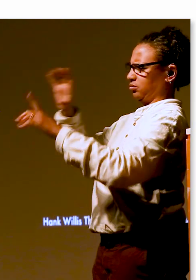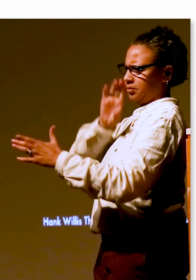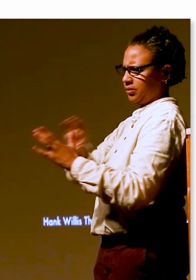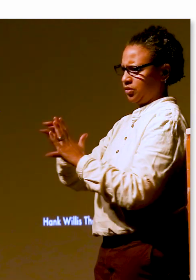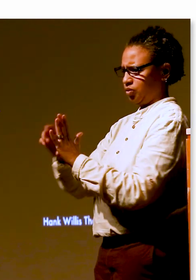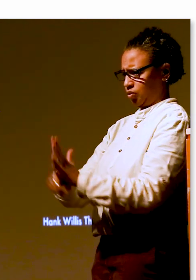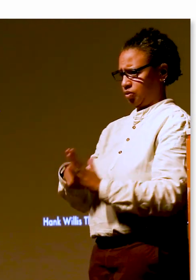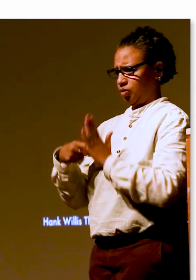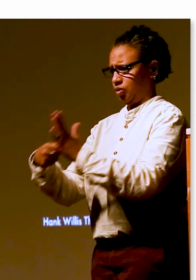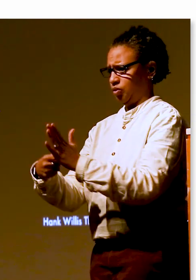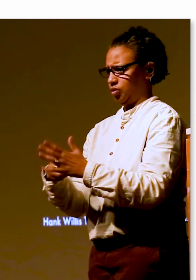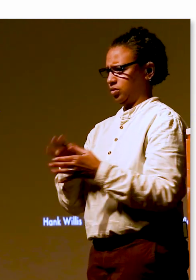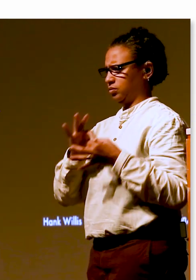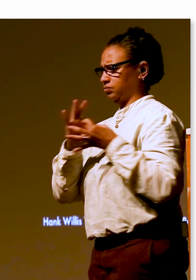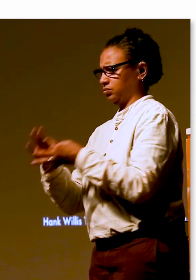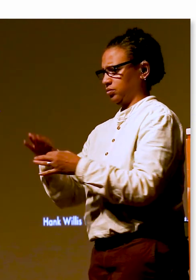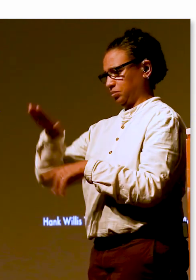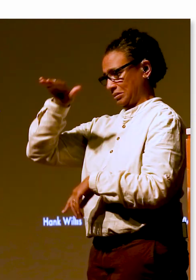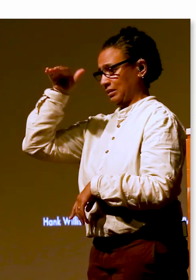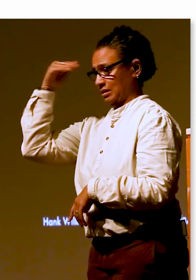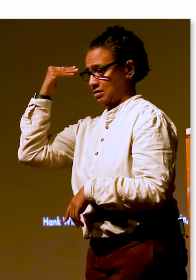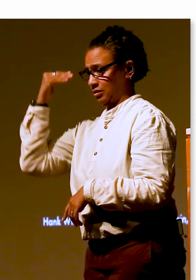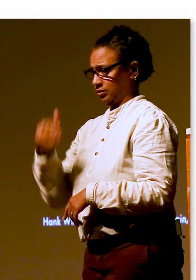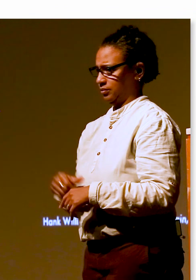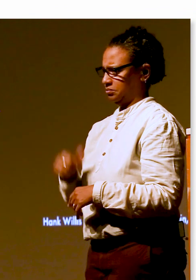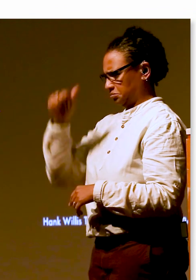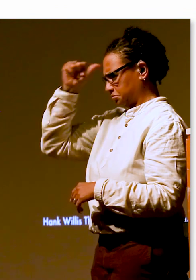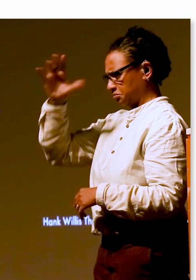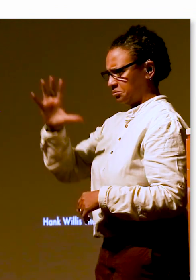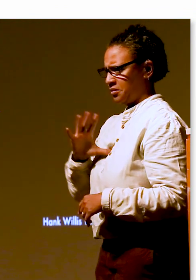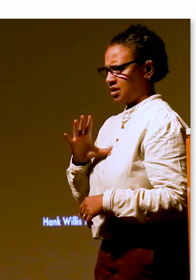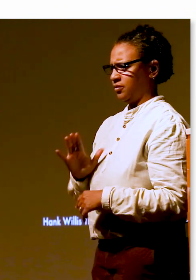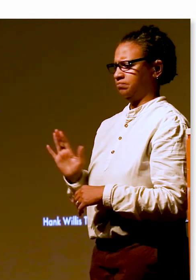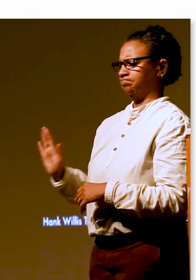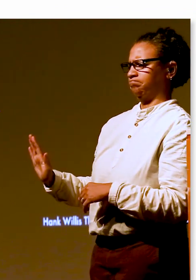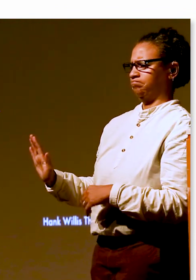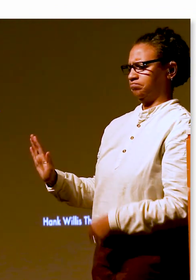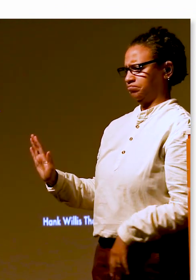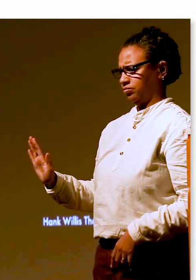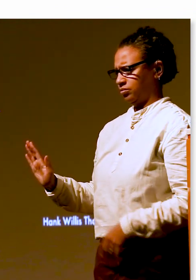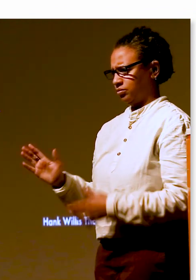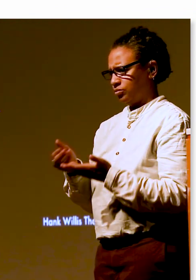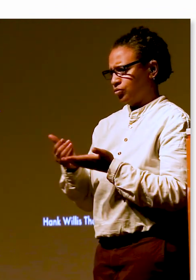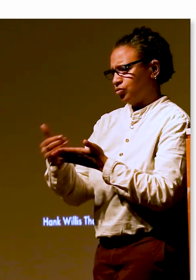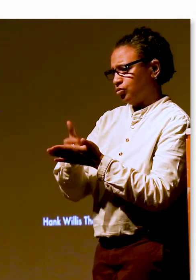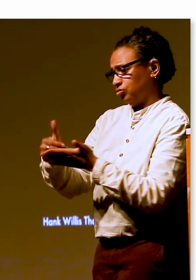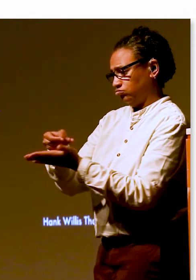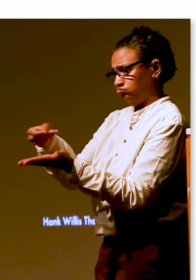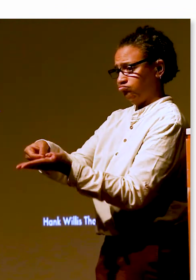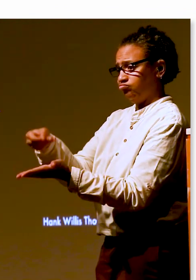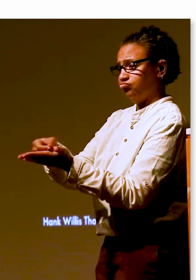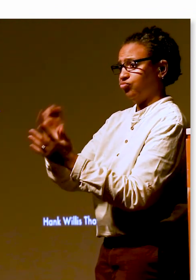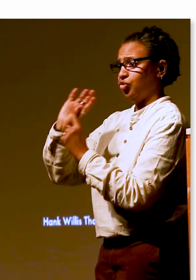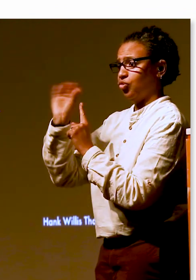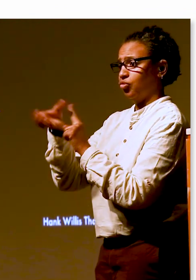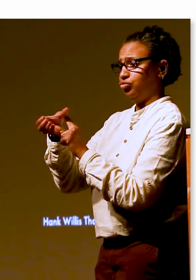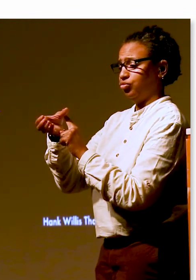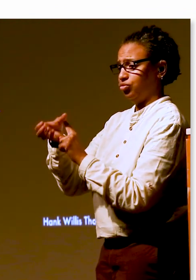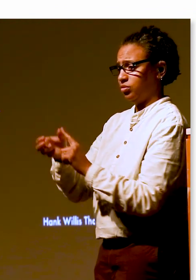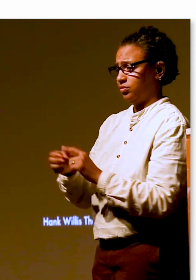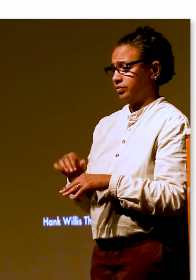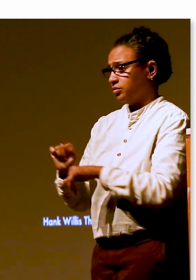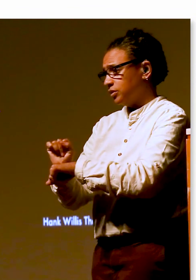Blackness, maleness perhaps, consumer culture, the history of slavery, the impact of white supremacy, all layered